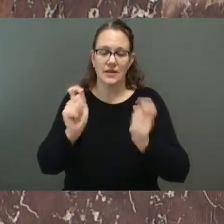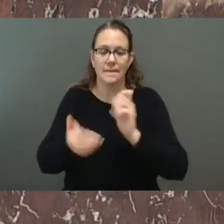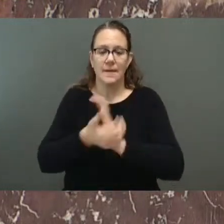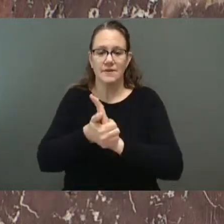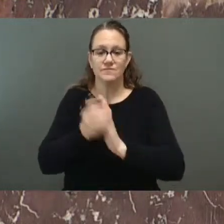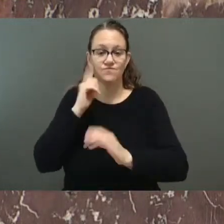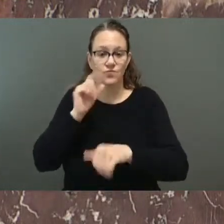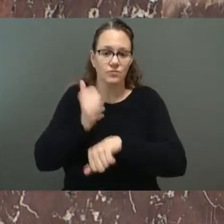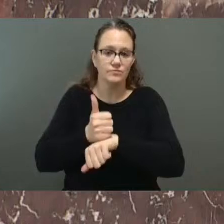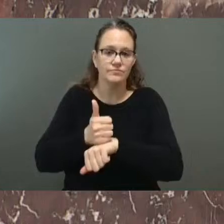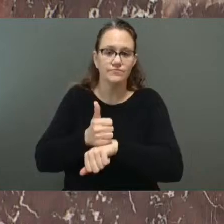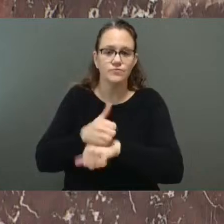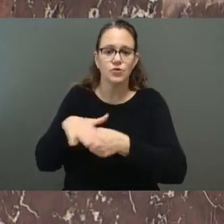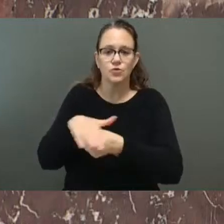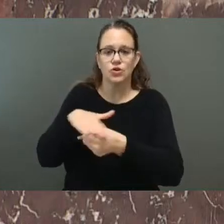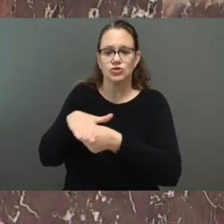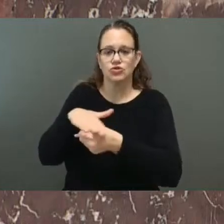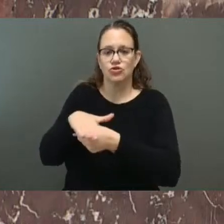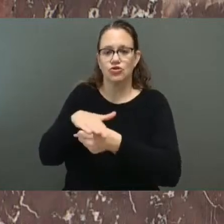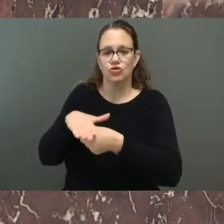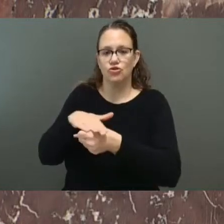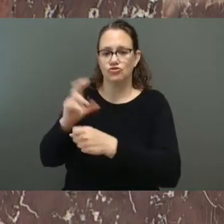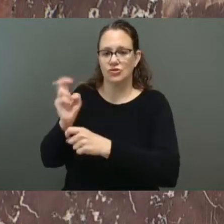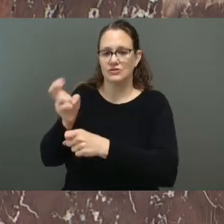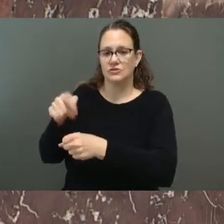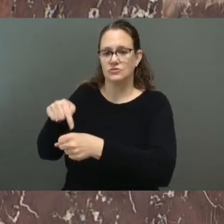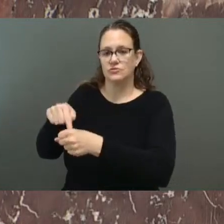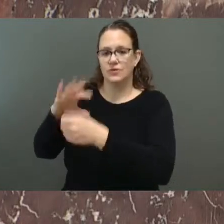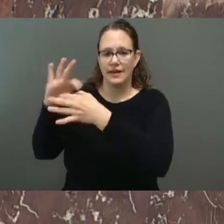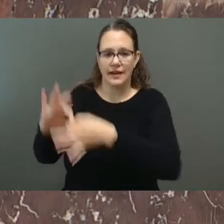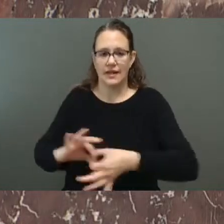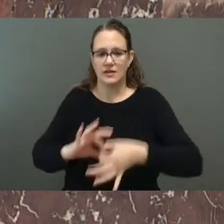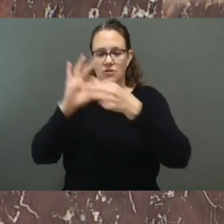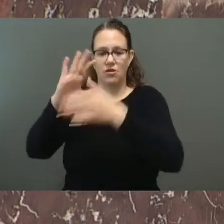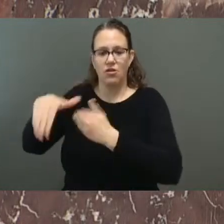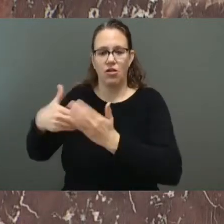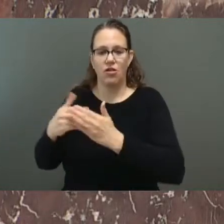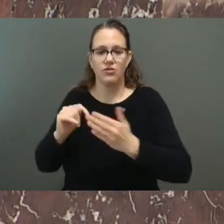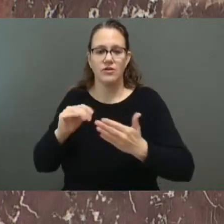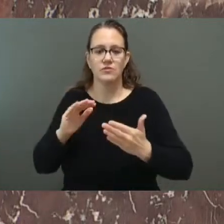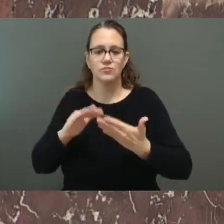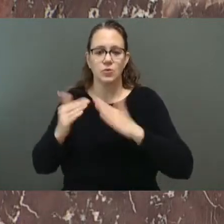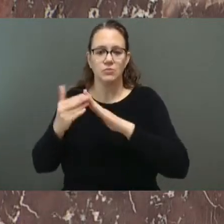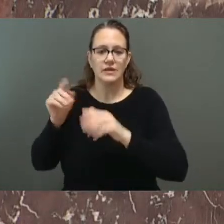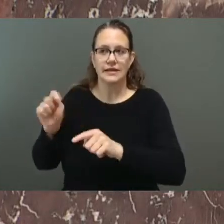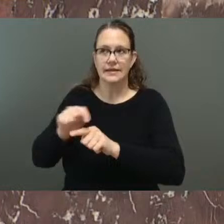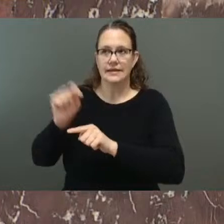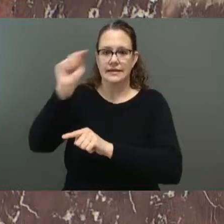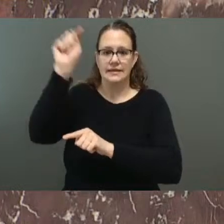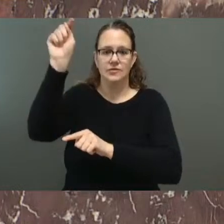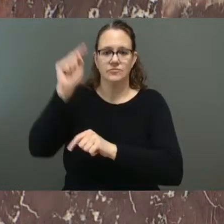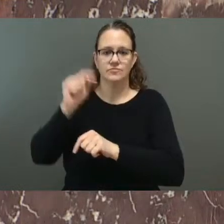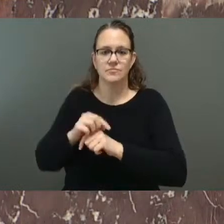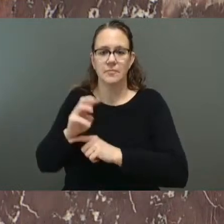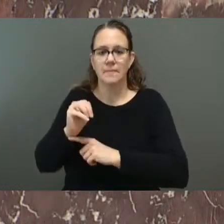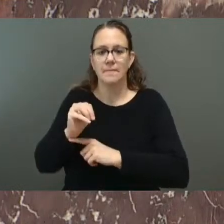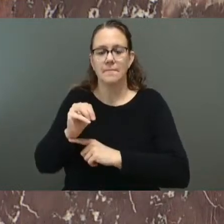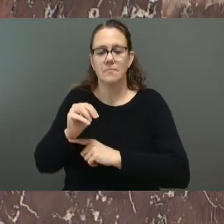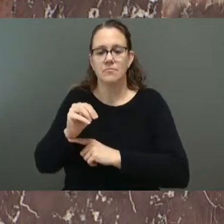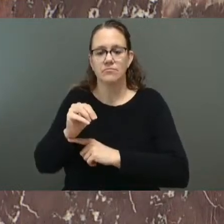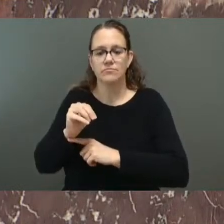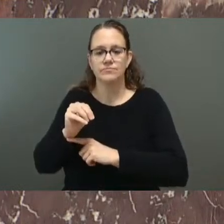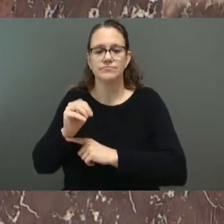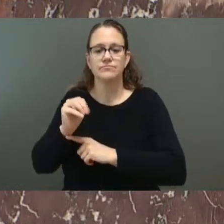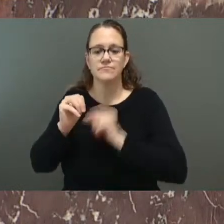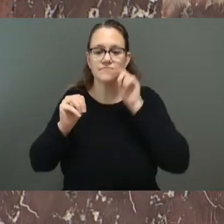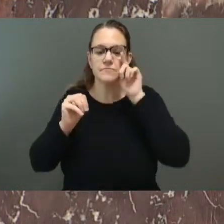Mount Currie, Pemberton, Whistler, Squamish, Britannia together and ultimately with TransLink and Metro Vancouver. We've known for many years now that the